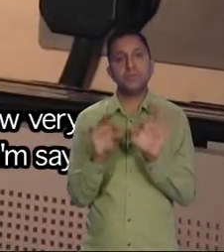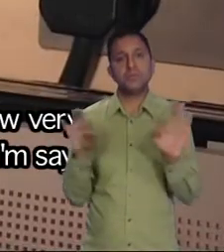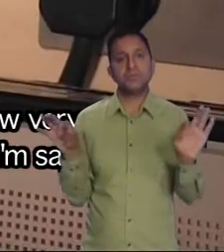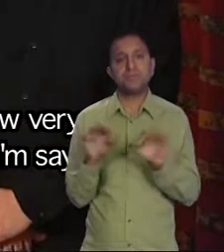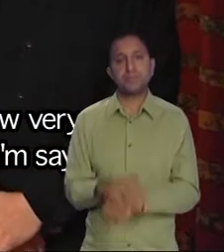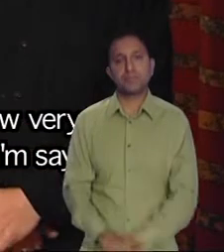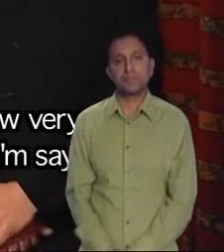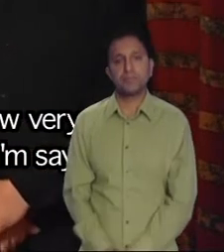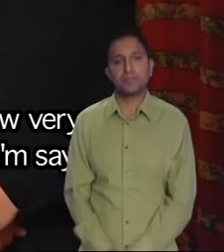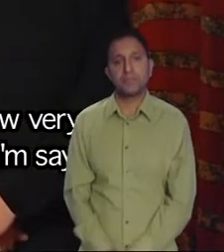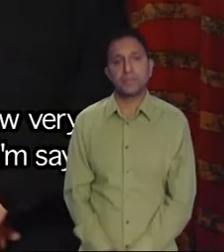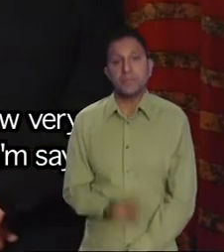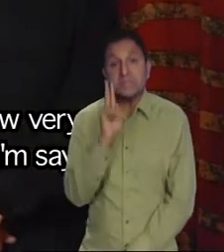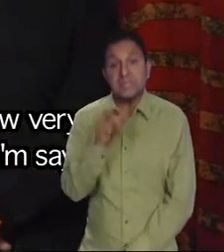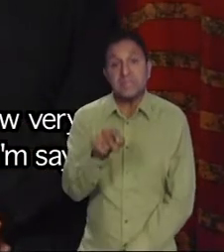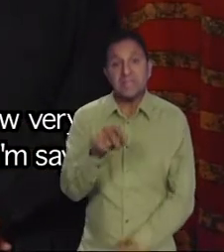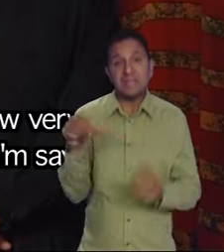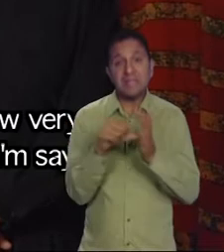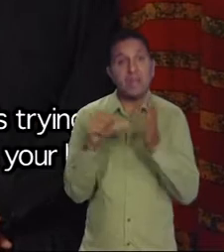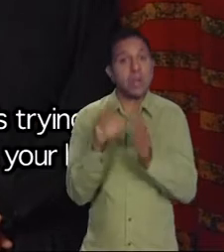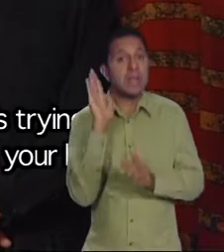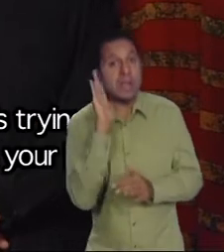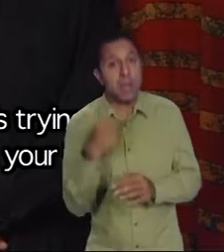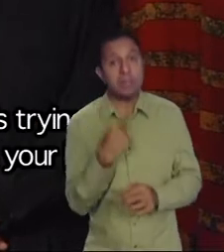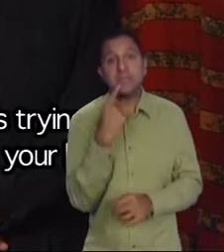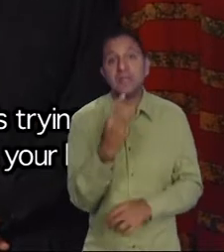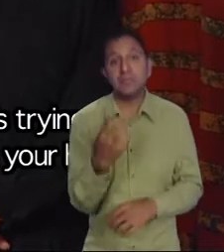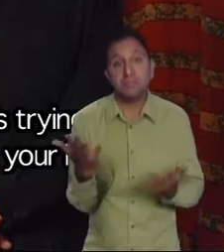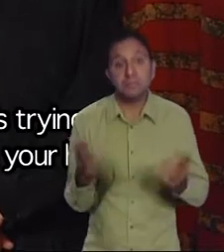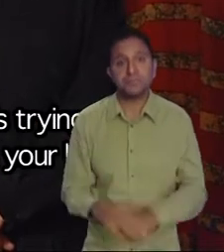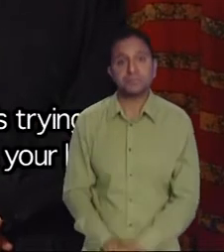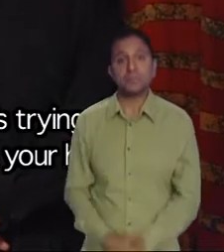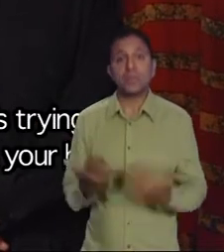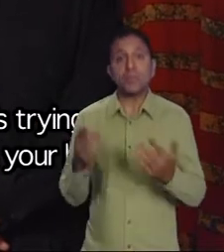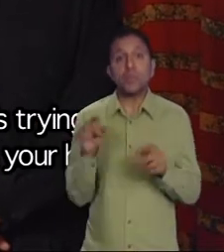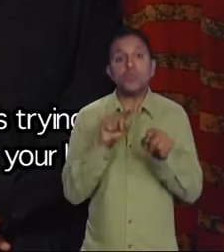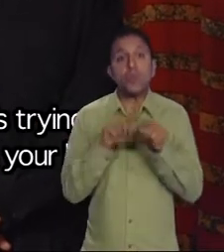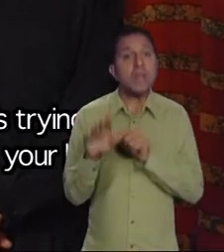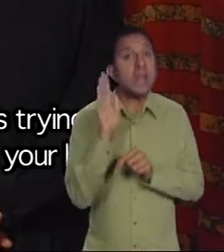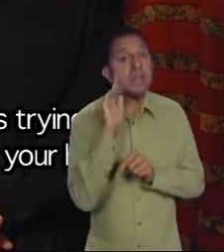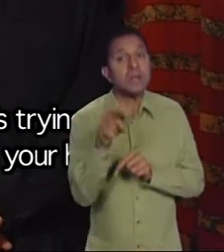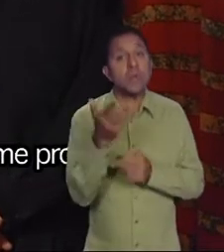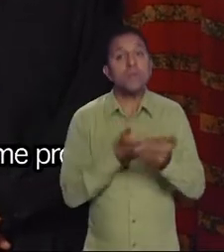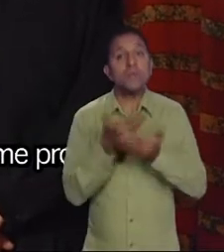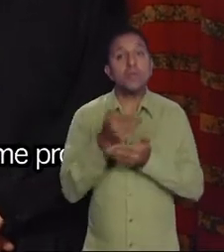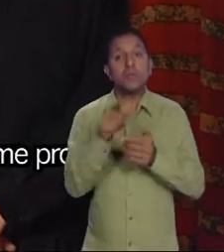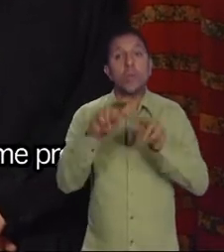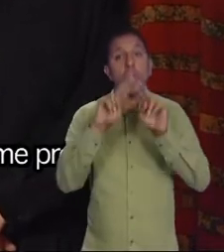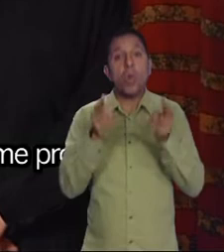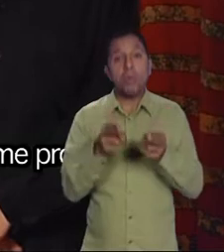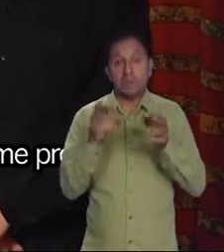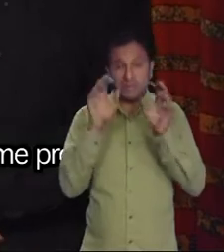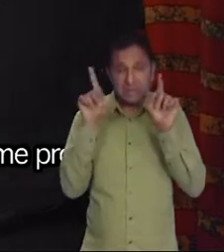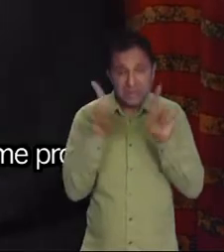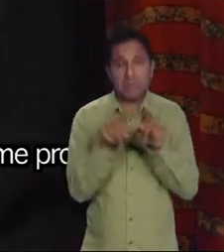As you see, it sounds very difficult to hear what I'm saying. And so anybody who's trying to listen to conversations in your home will have exactly the